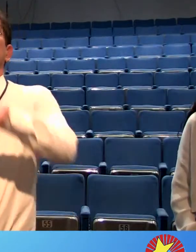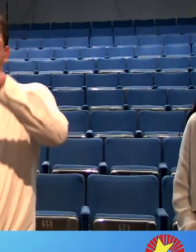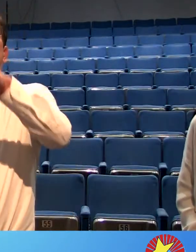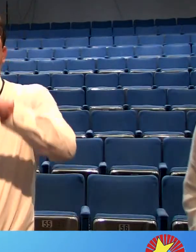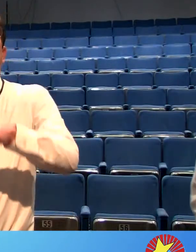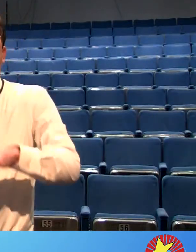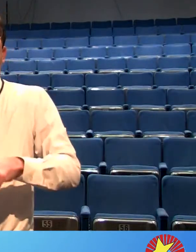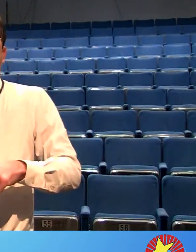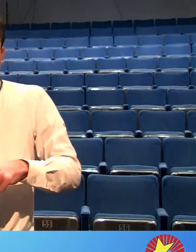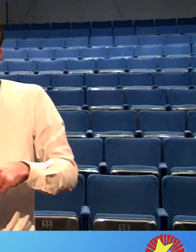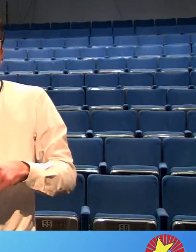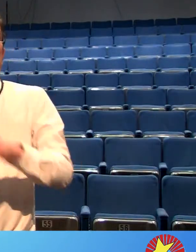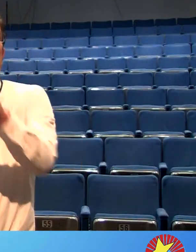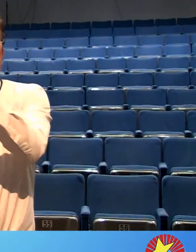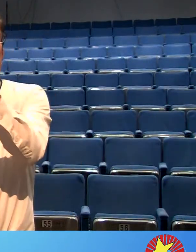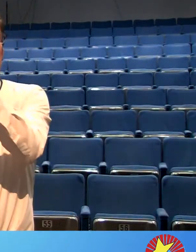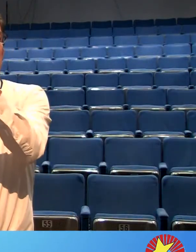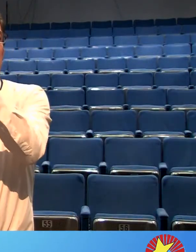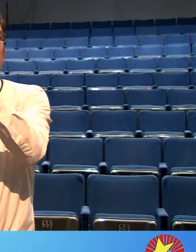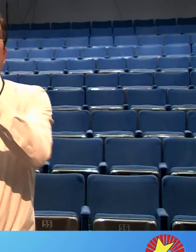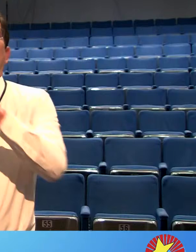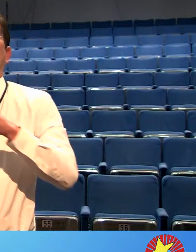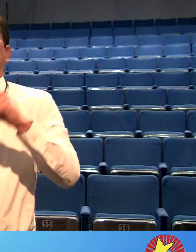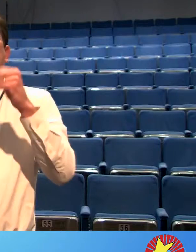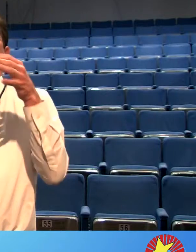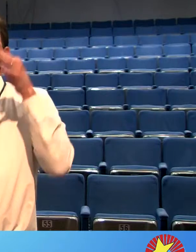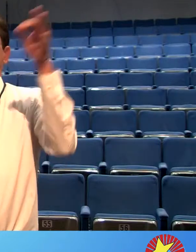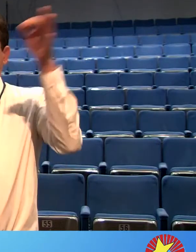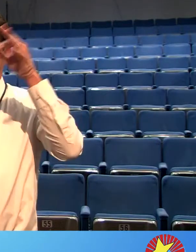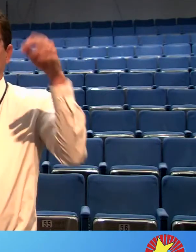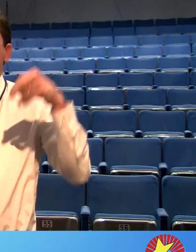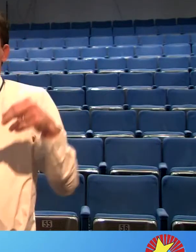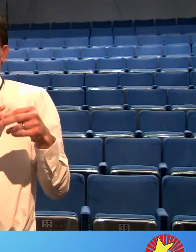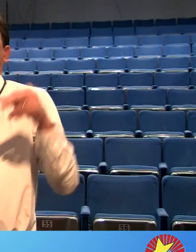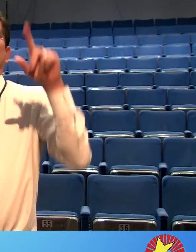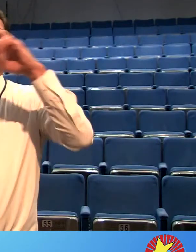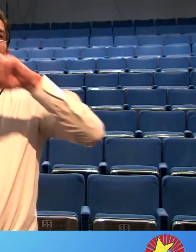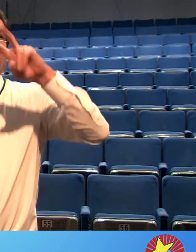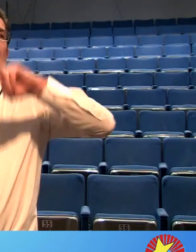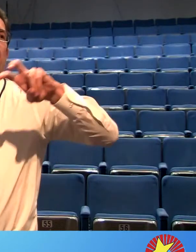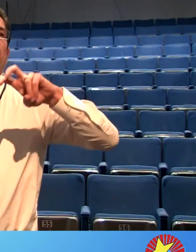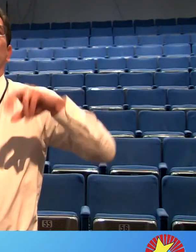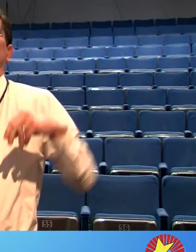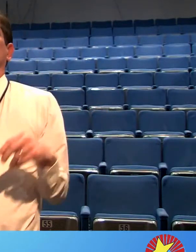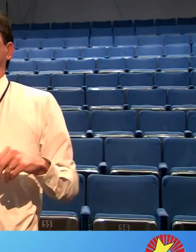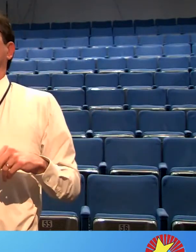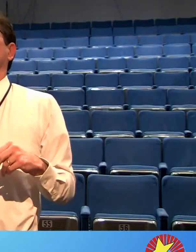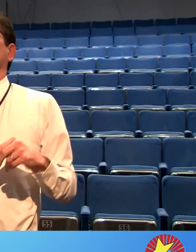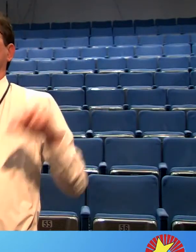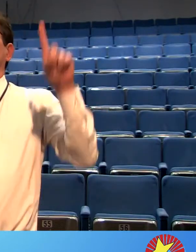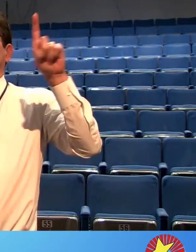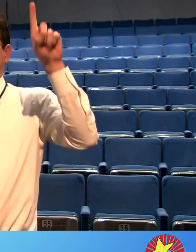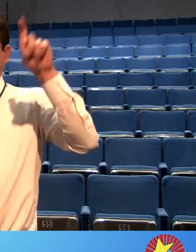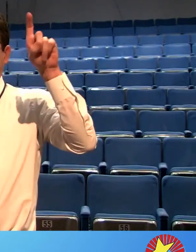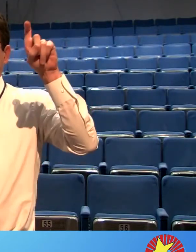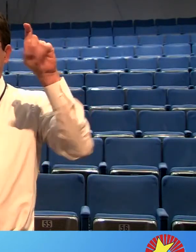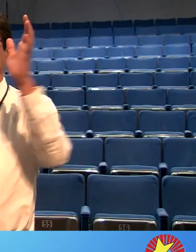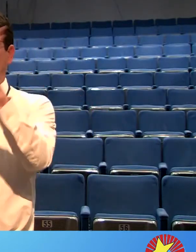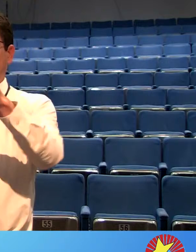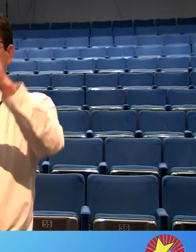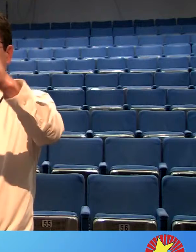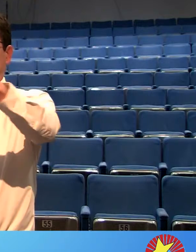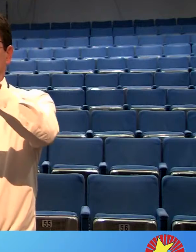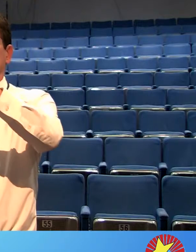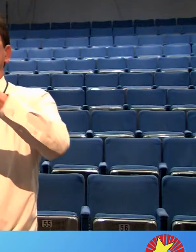Hi there, good afternoon. I'm Paul Saunders, Principal of ASDB Tucson Campus. We'd like to go over a bit about our